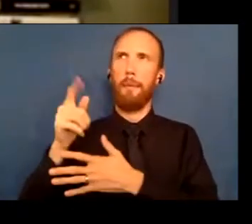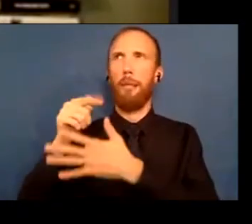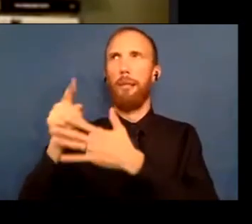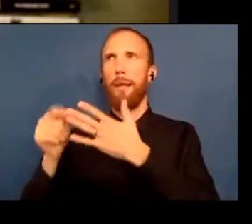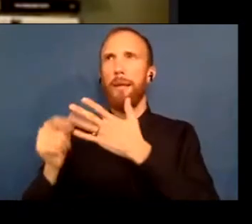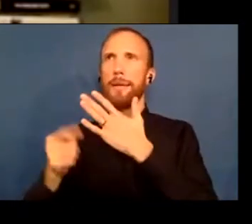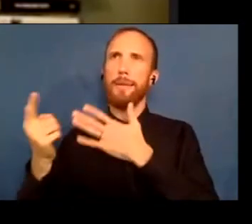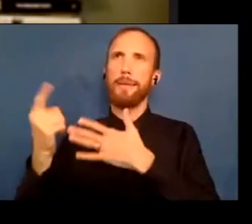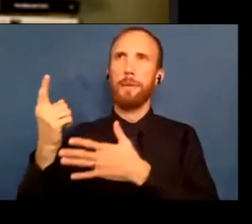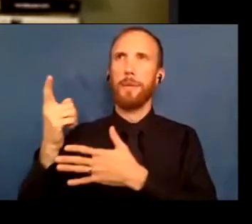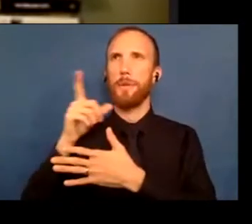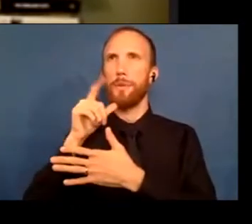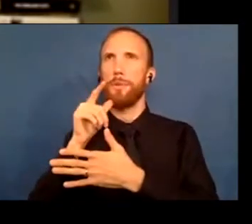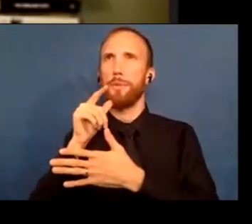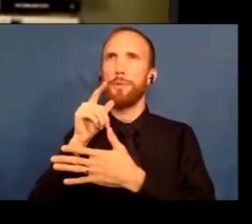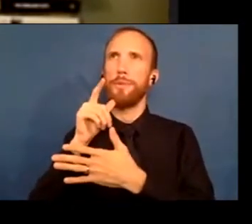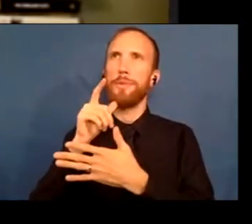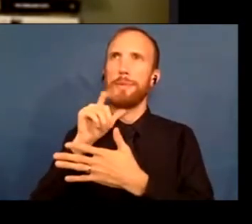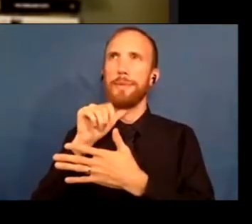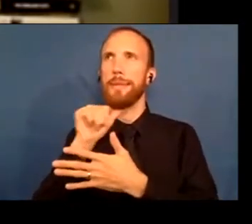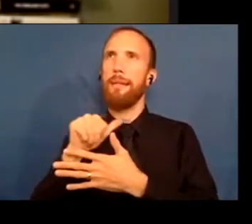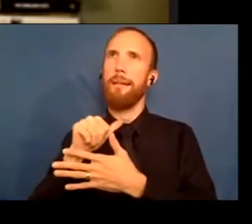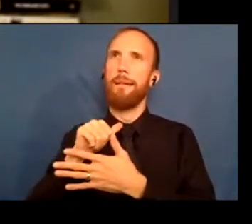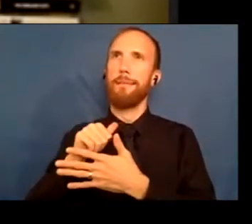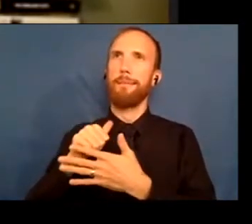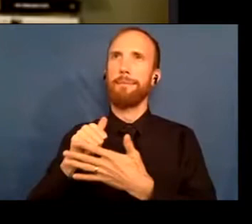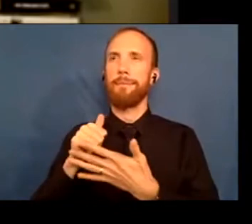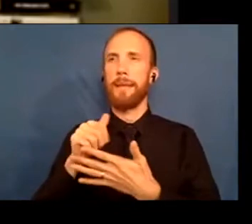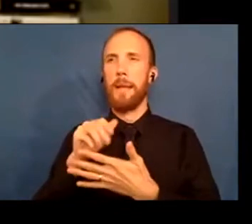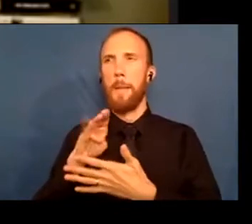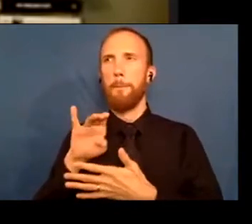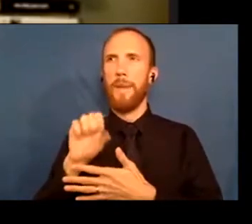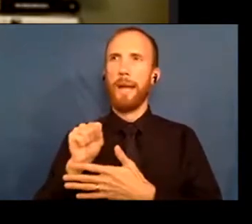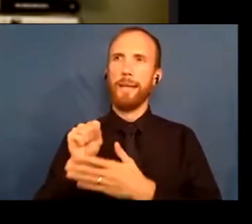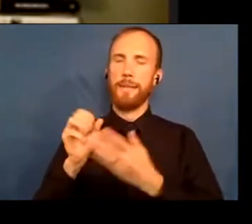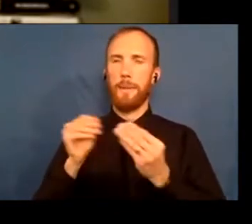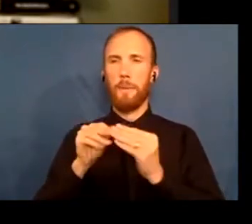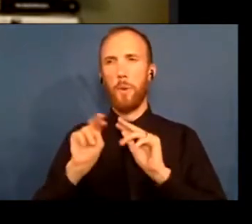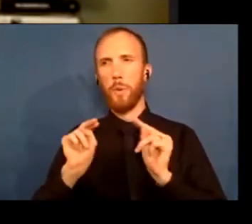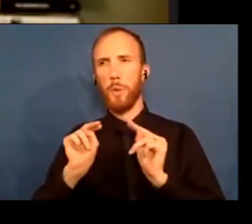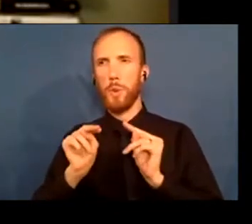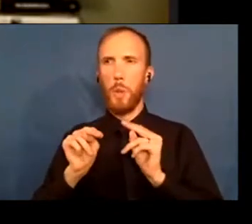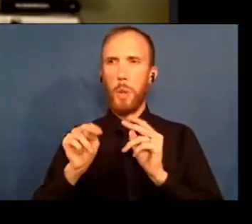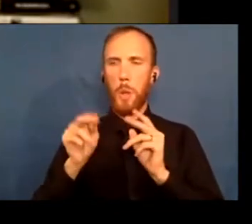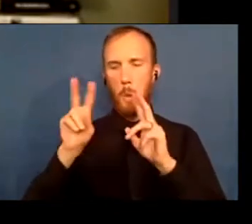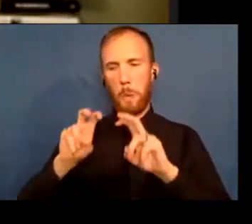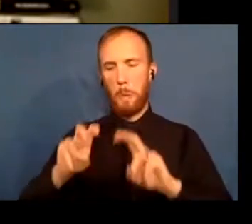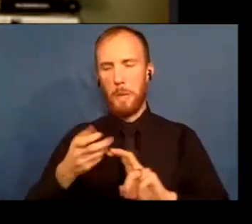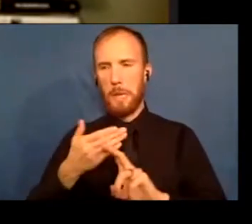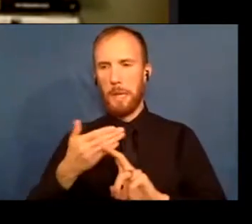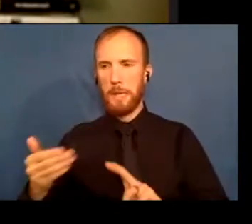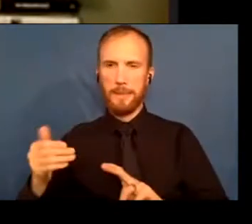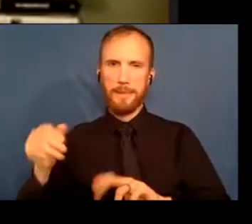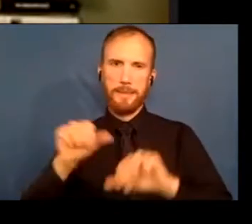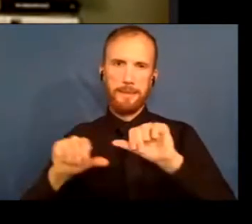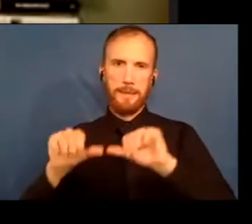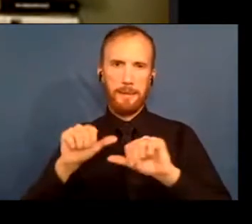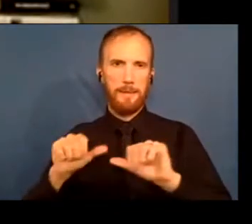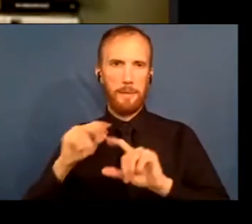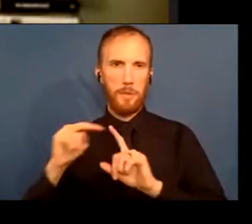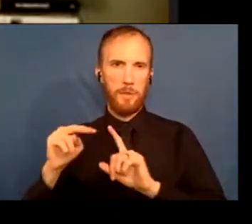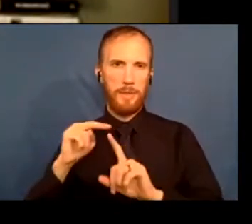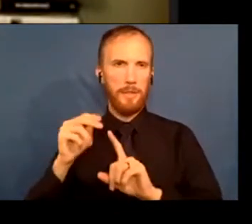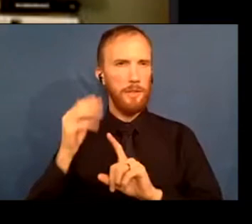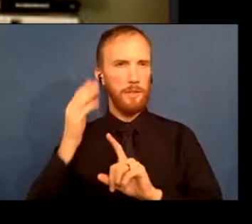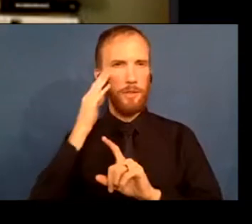not biased and, you know, is looks at it, things scientifically and so on. Max Weber, you yourself, I